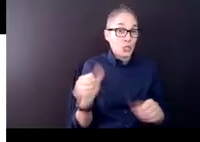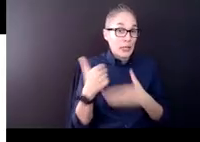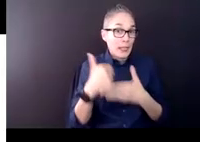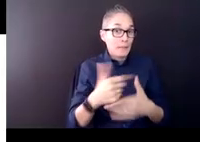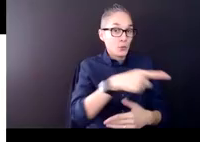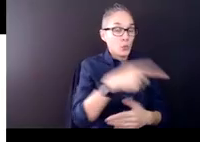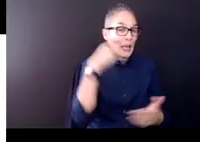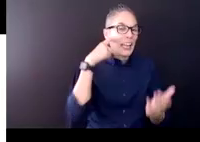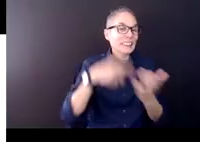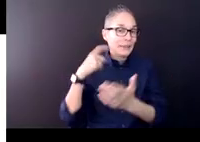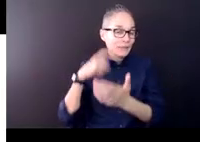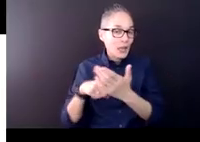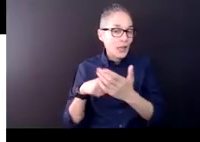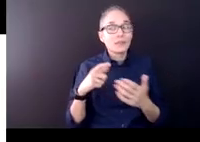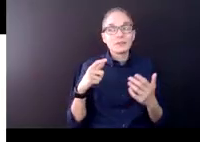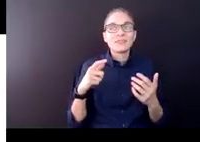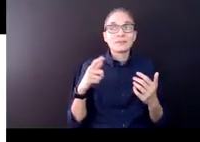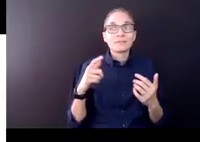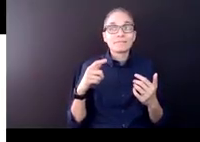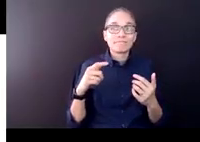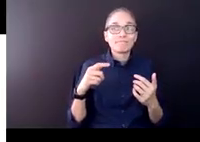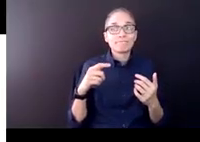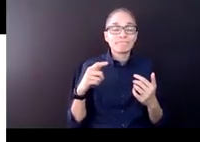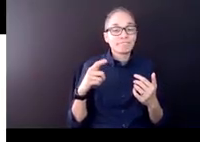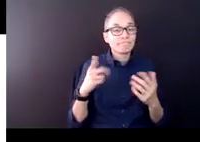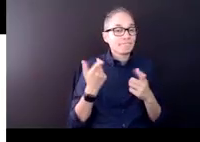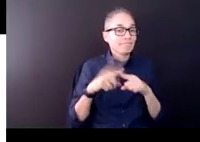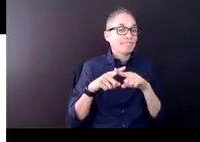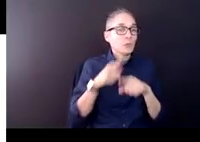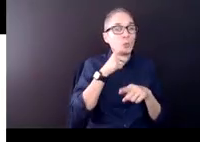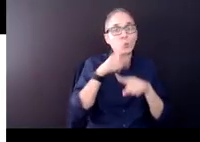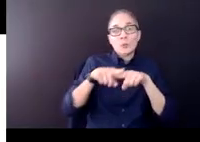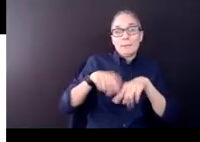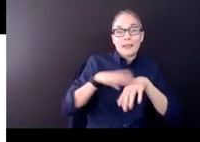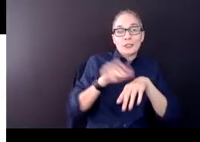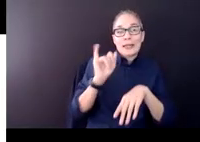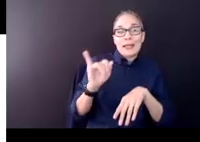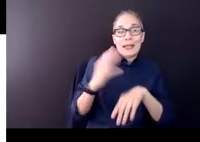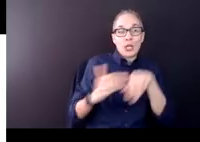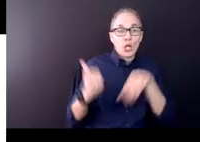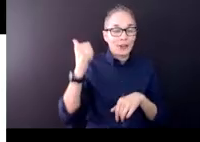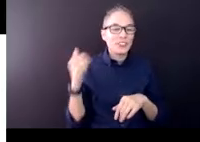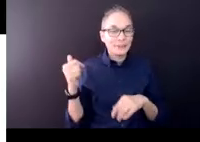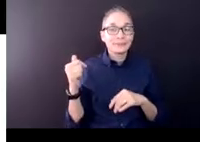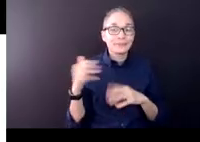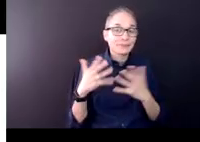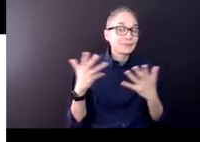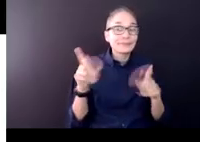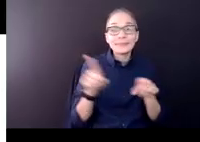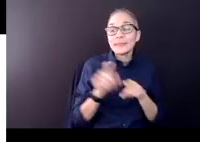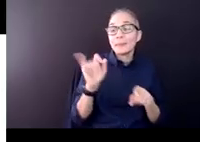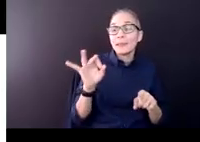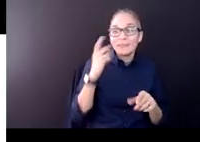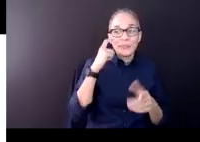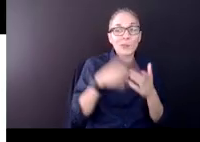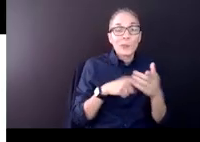identify or spot out a dependency early, and that would be just as we normally do. If we see a student